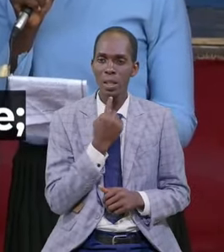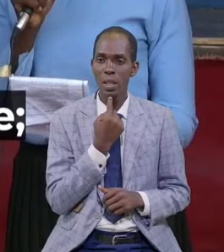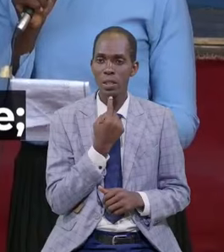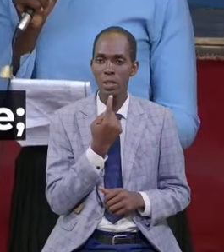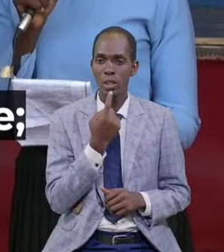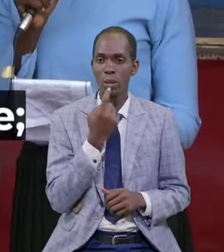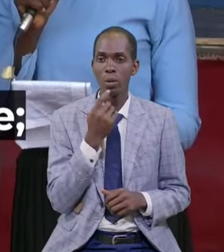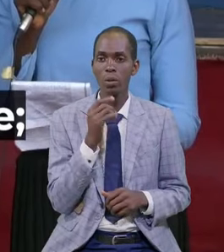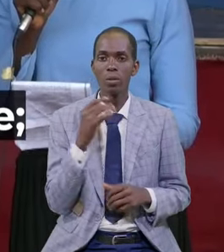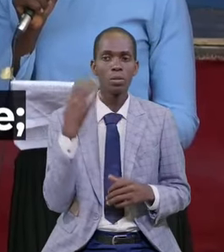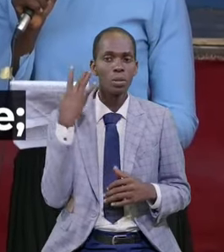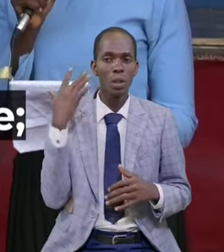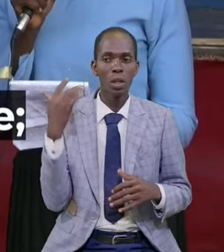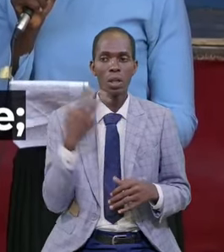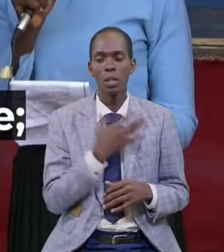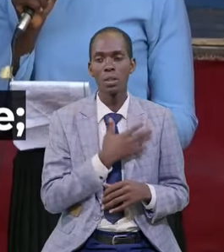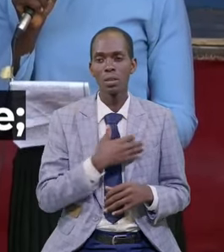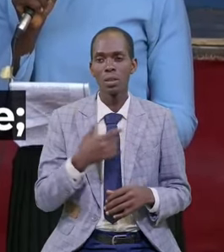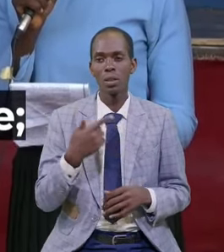with